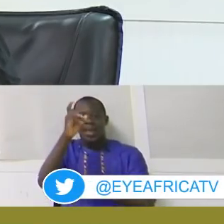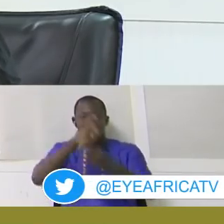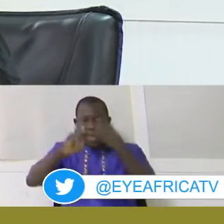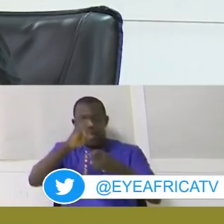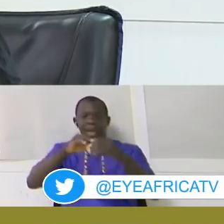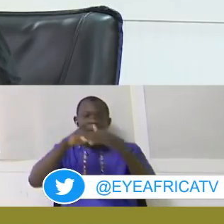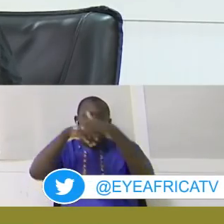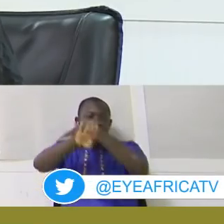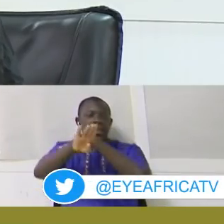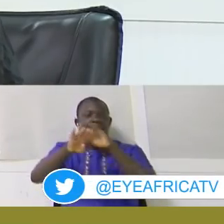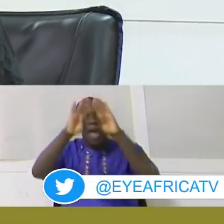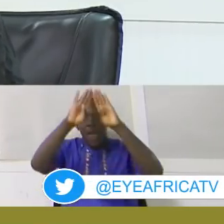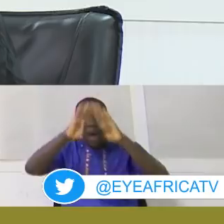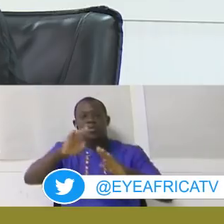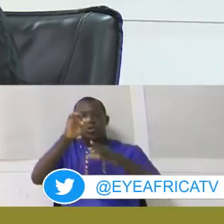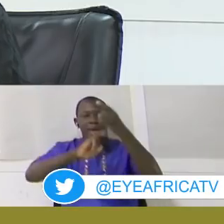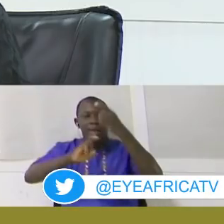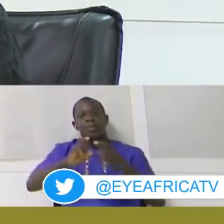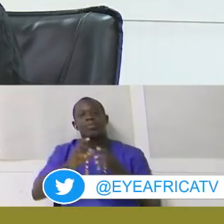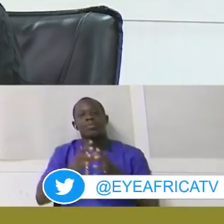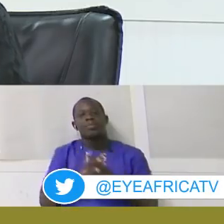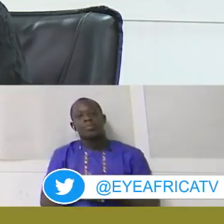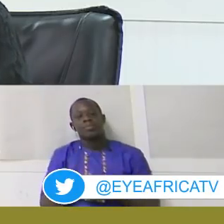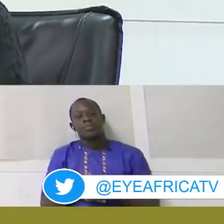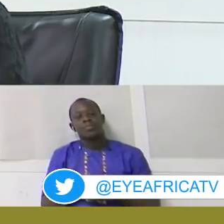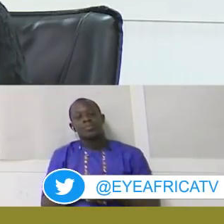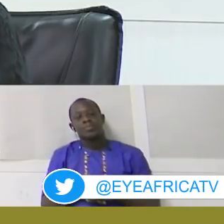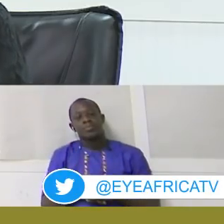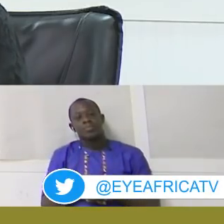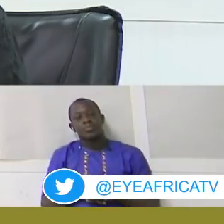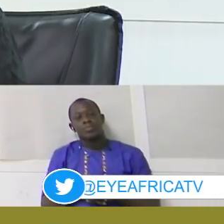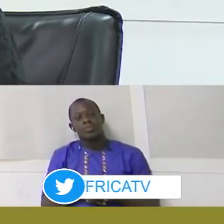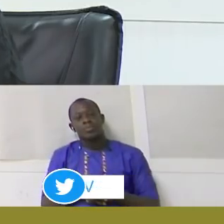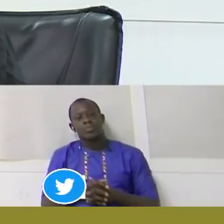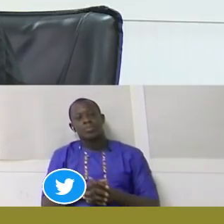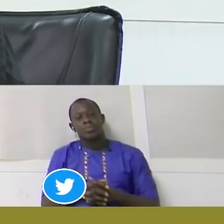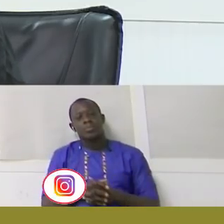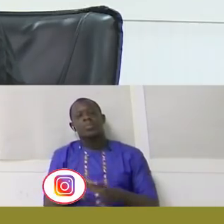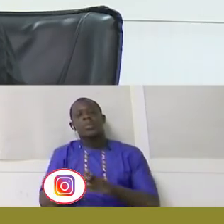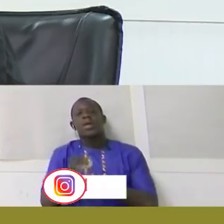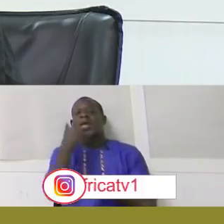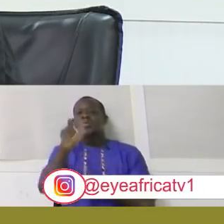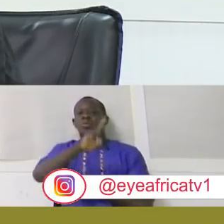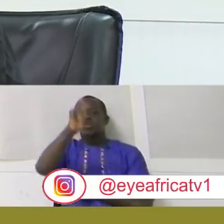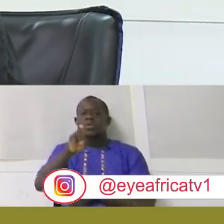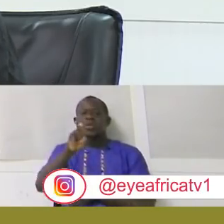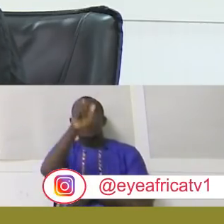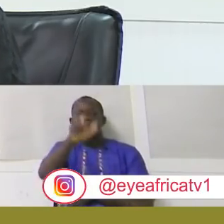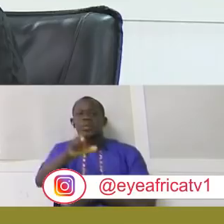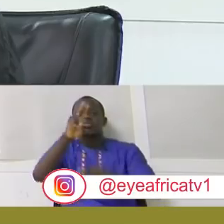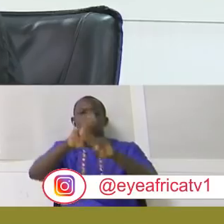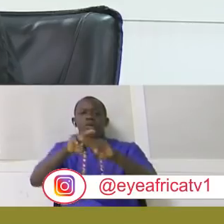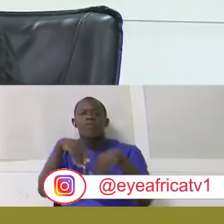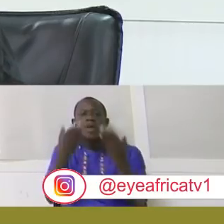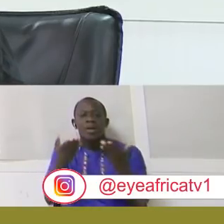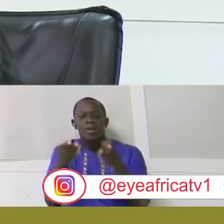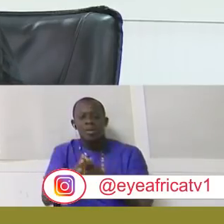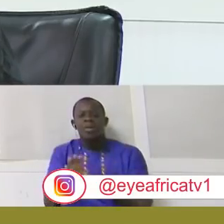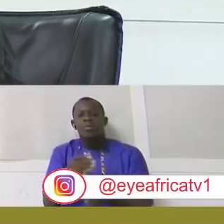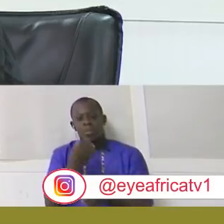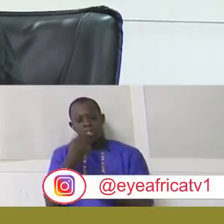That was not the end of it. That CID officer got into the room. And he asked me where that guy